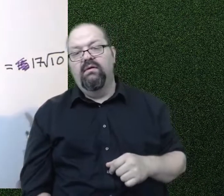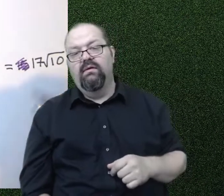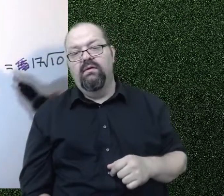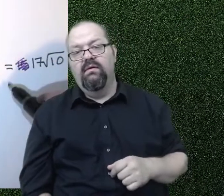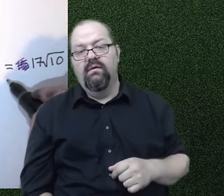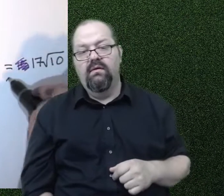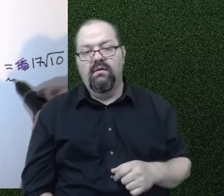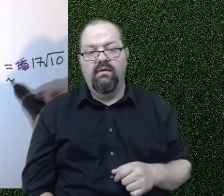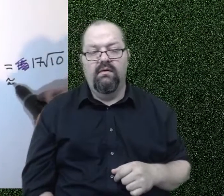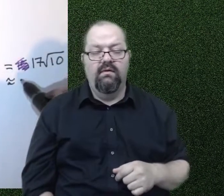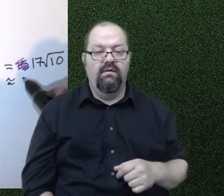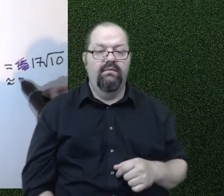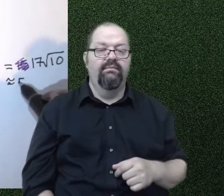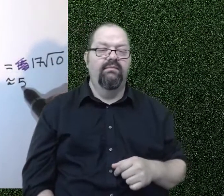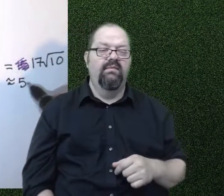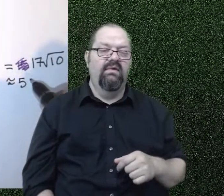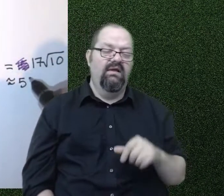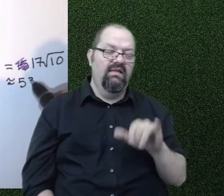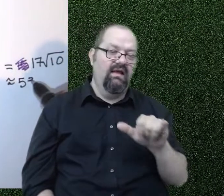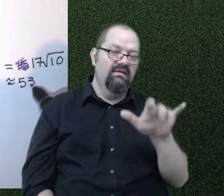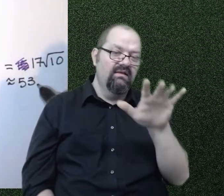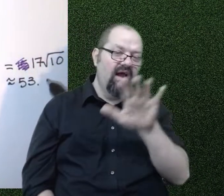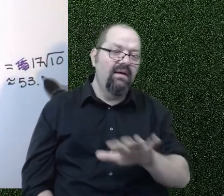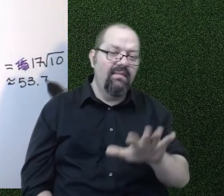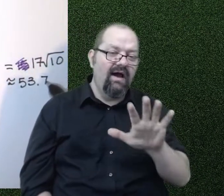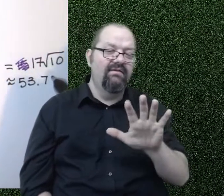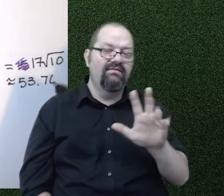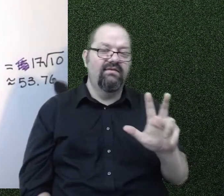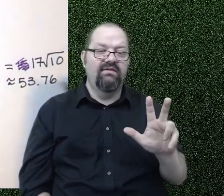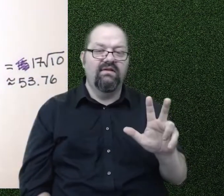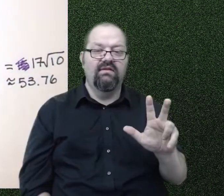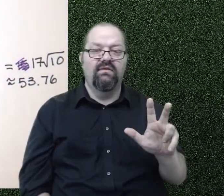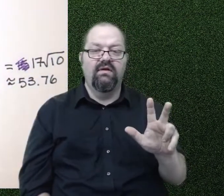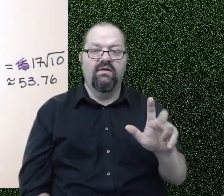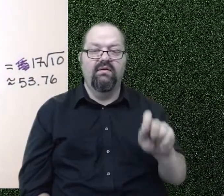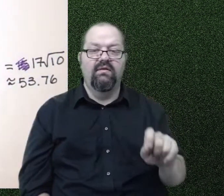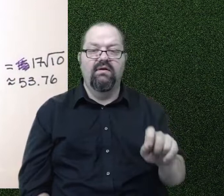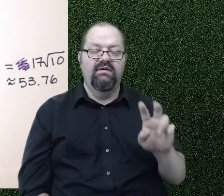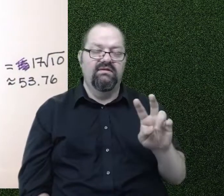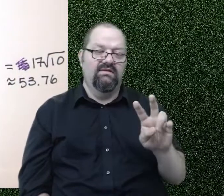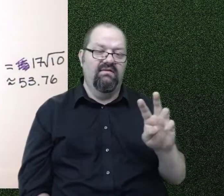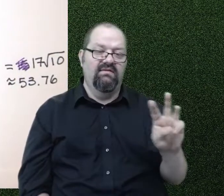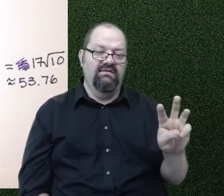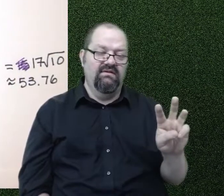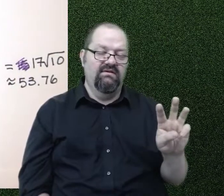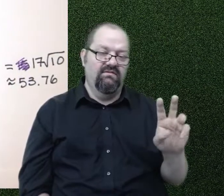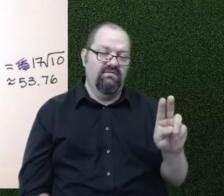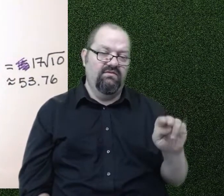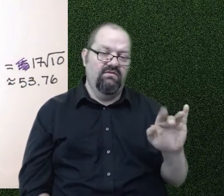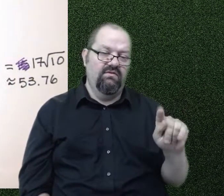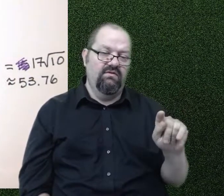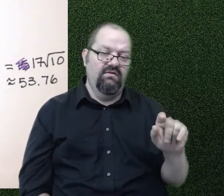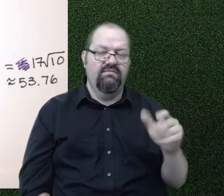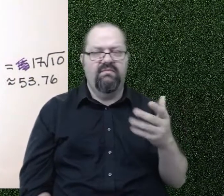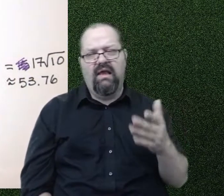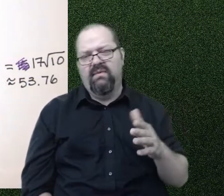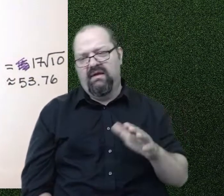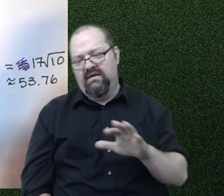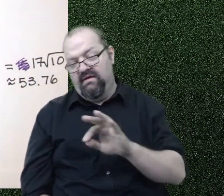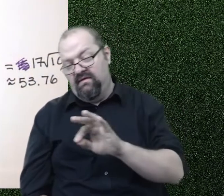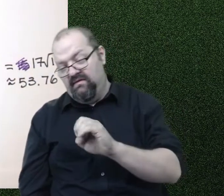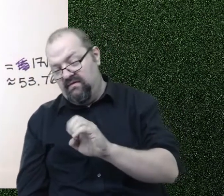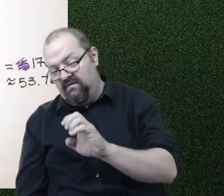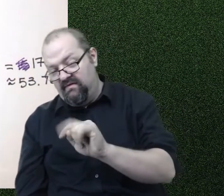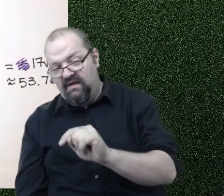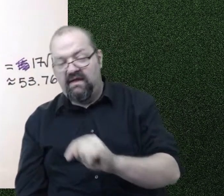application, it's about 53.76 units. Maybe it's feet, maybe it's meters, I